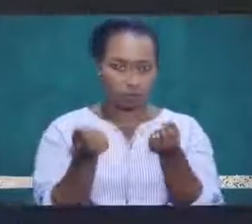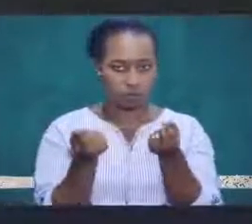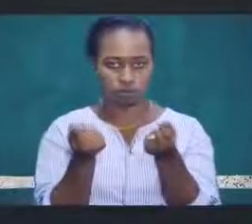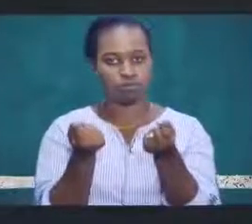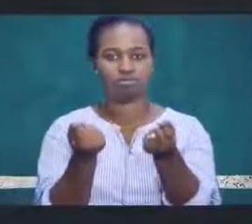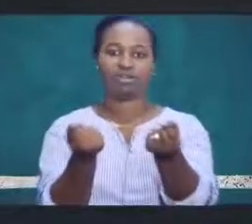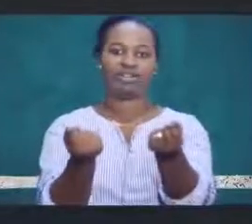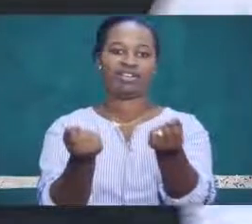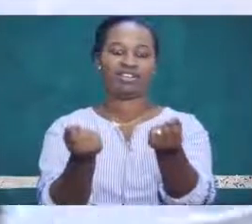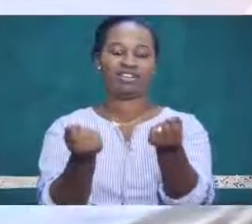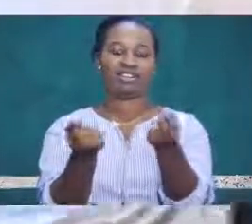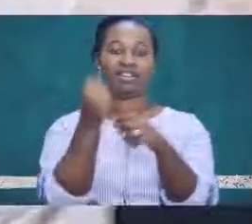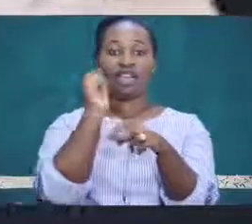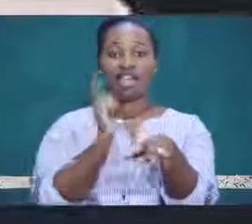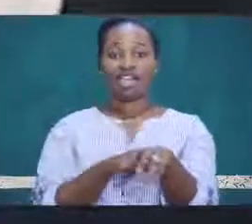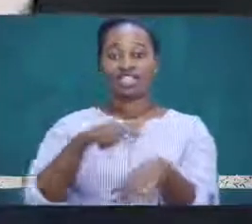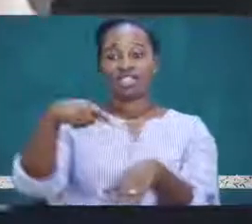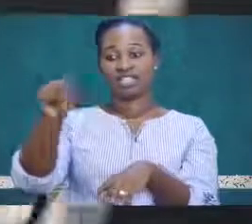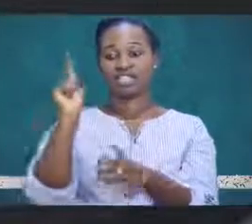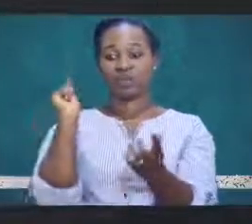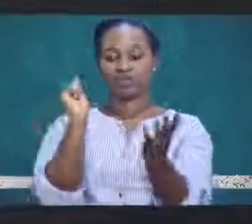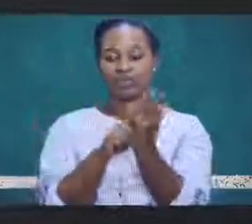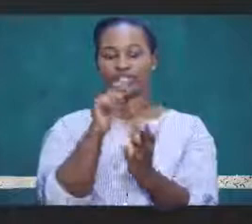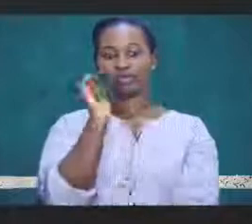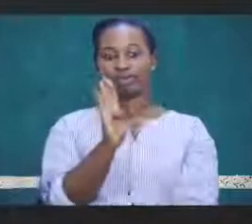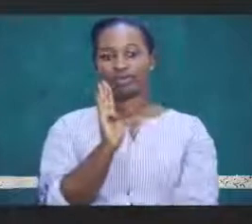move as it goes towards point B.